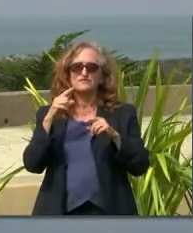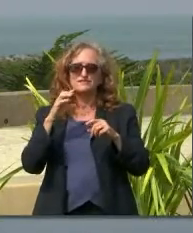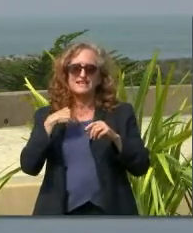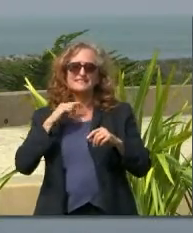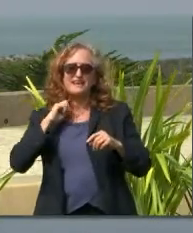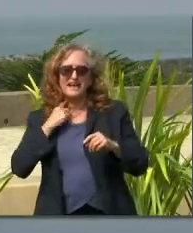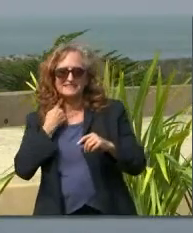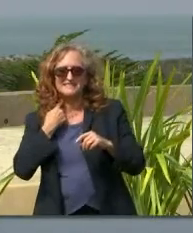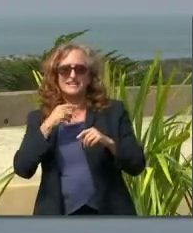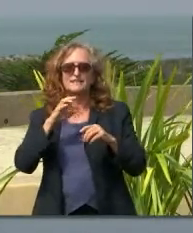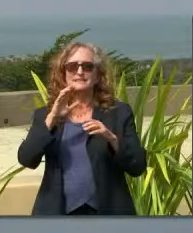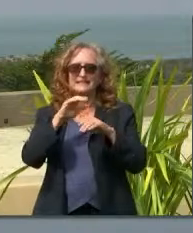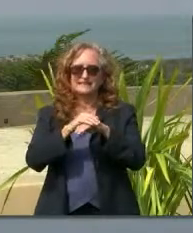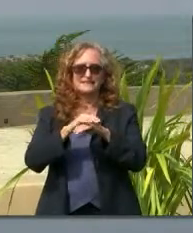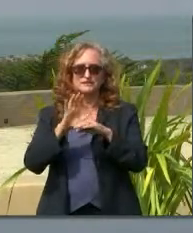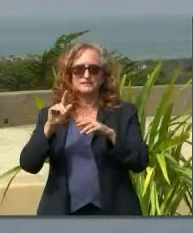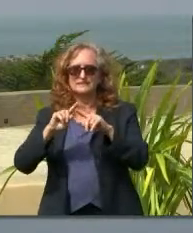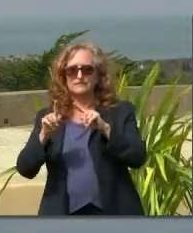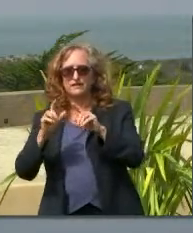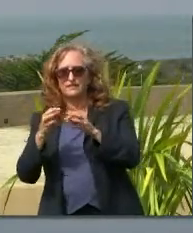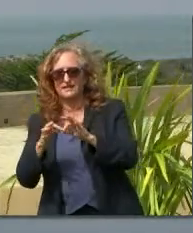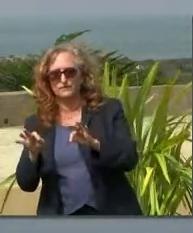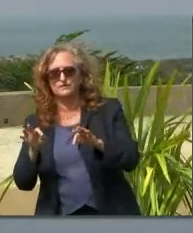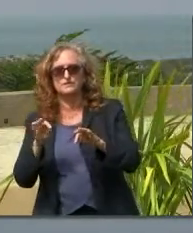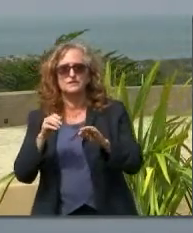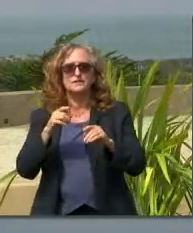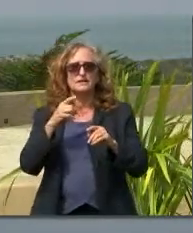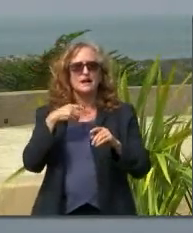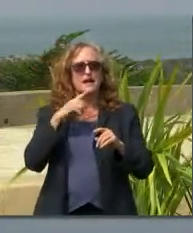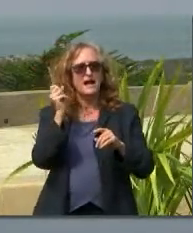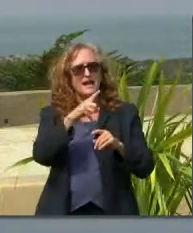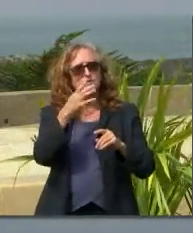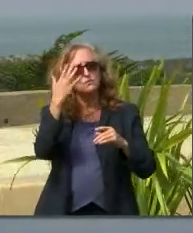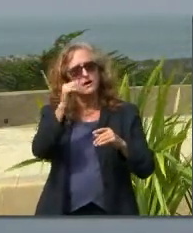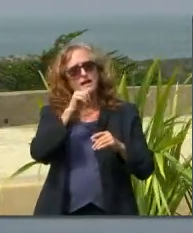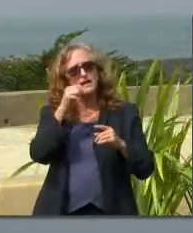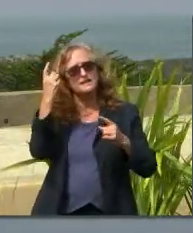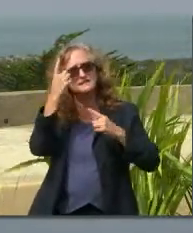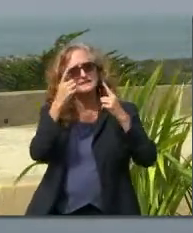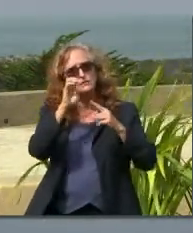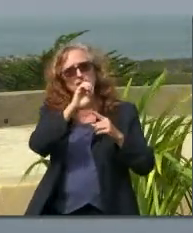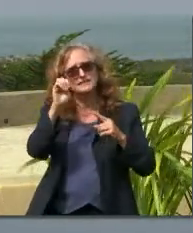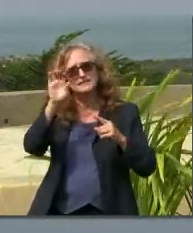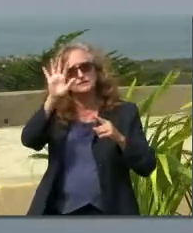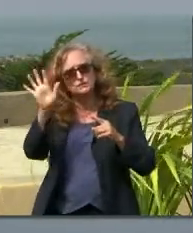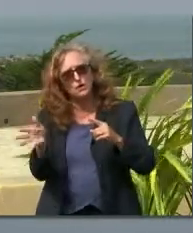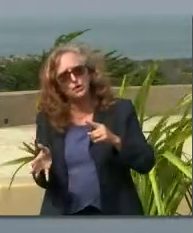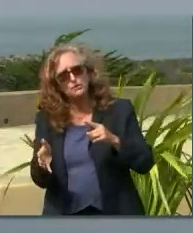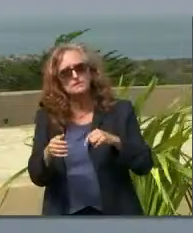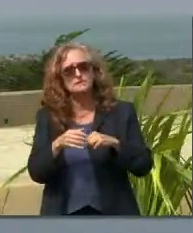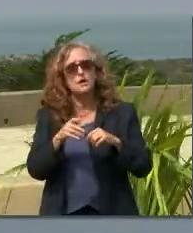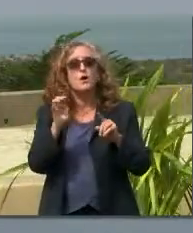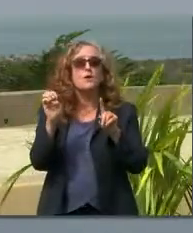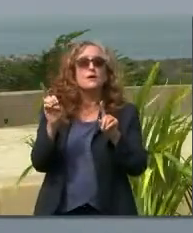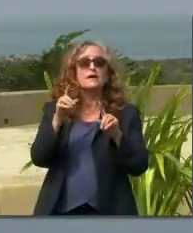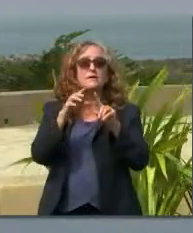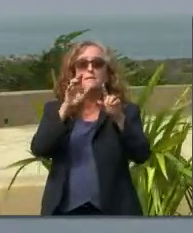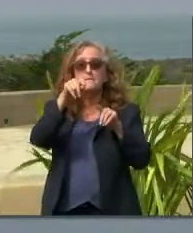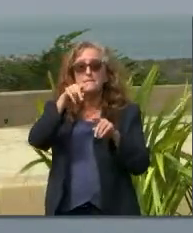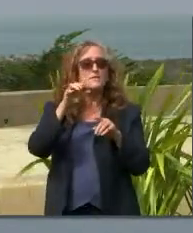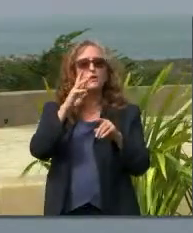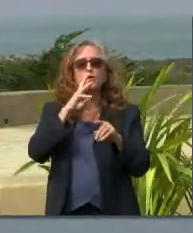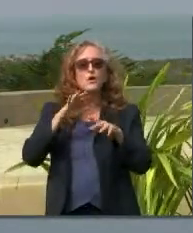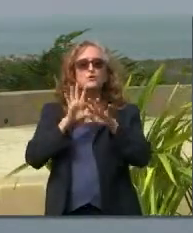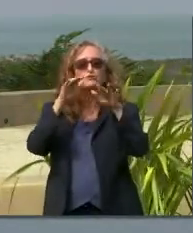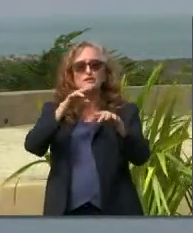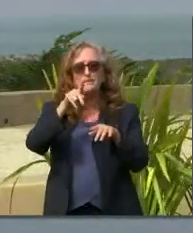do you have ever considered invited the East Coast friends, such as China? I'm